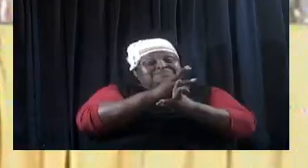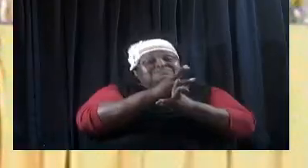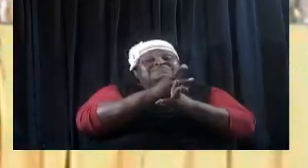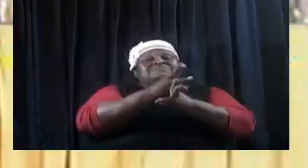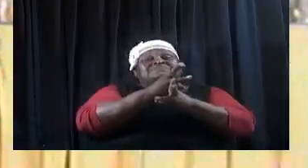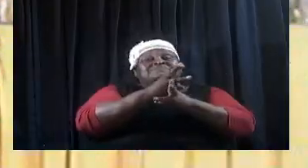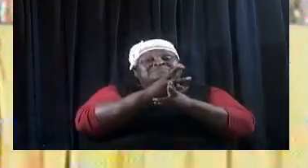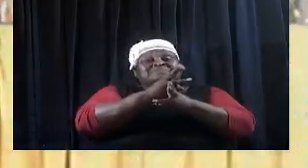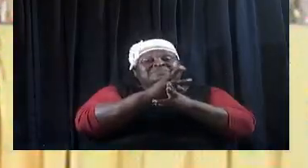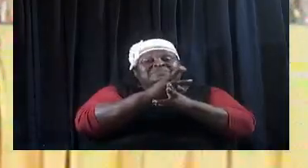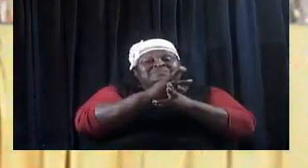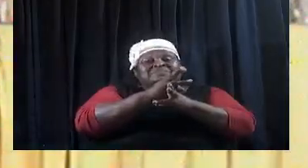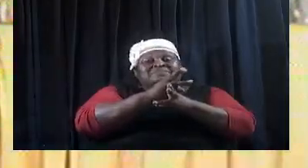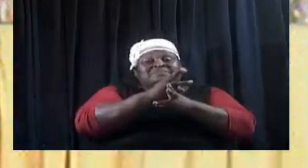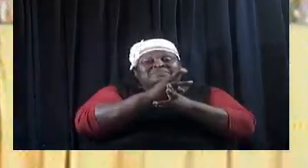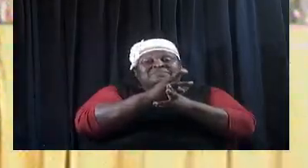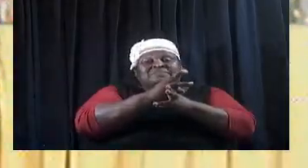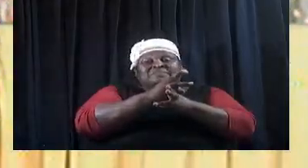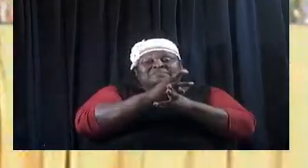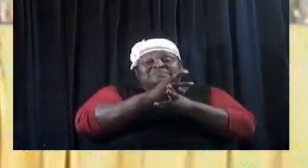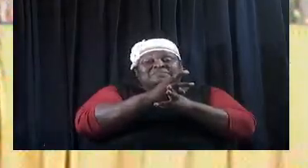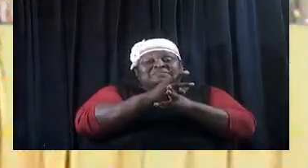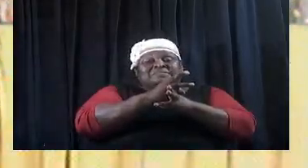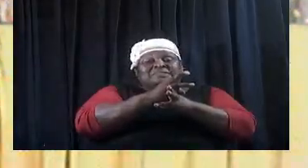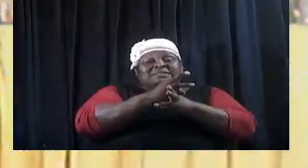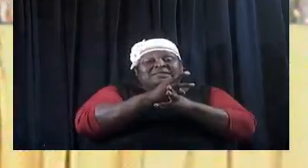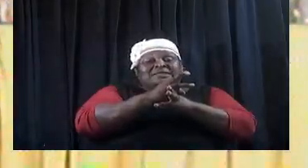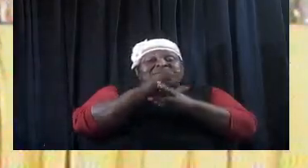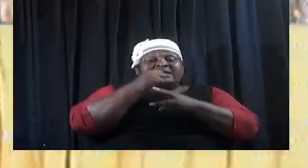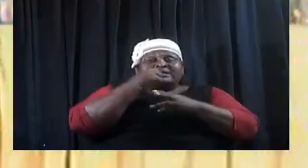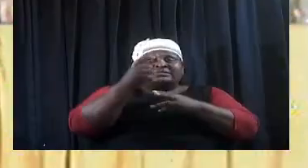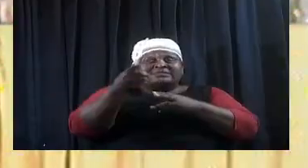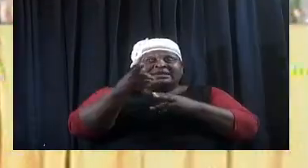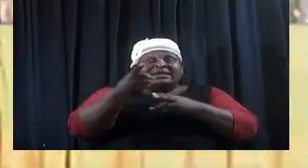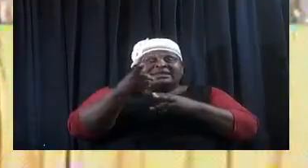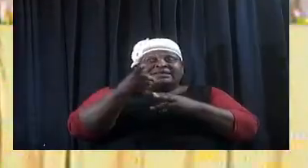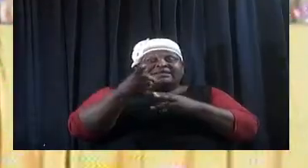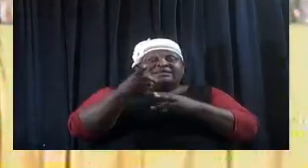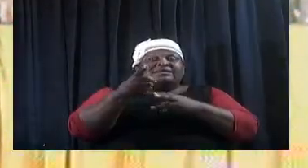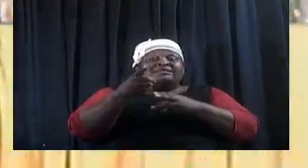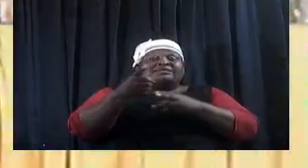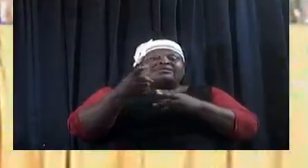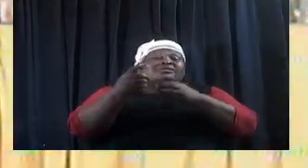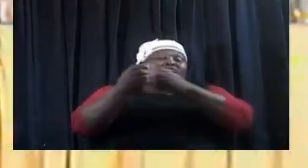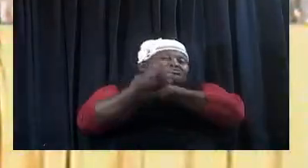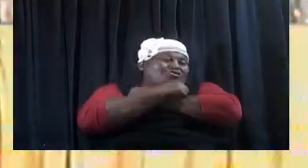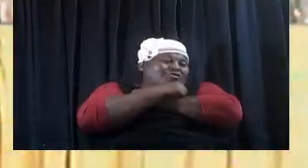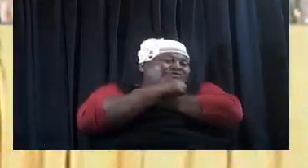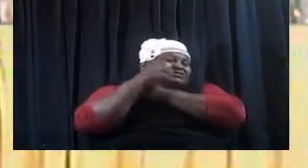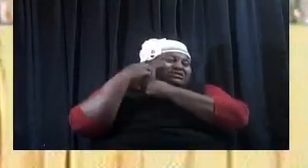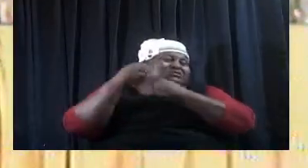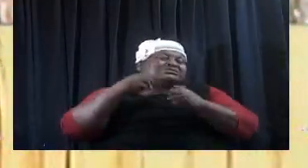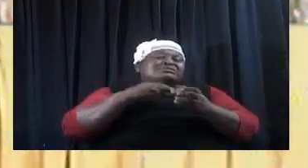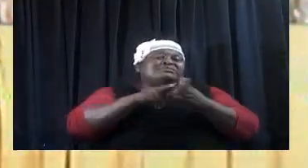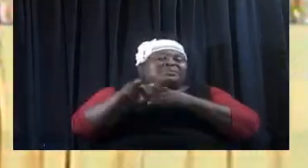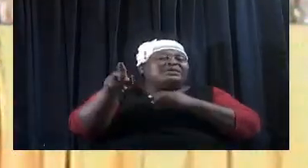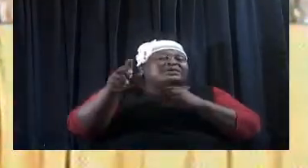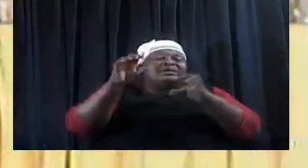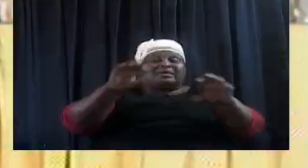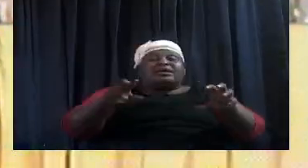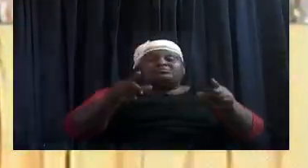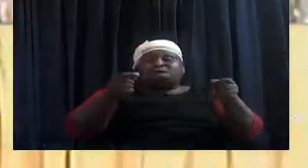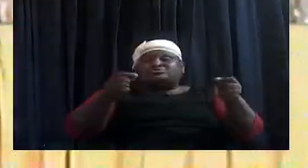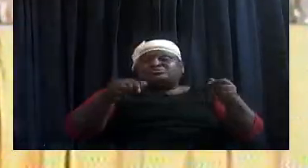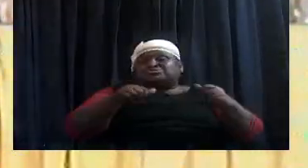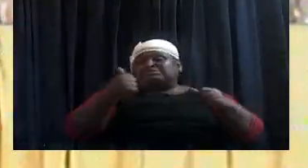Hallelujah. Bless your name, Jesus. I tell you, love is a silver bullet that can do